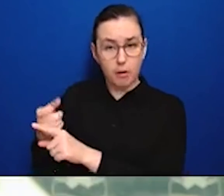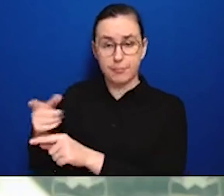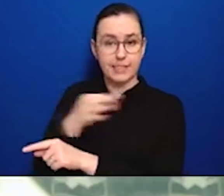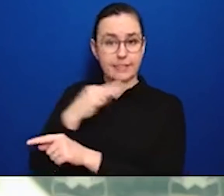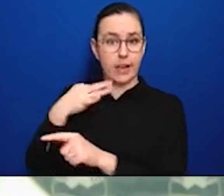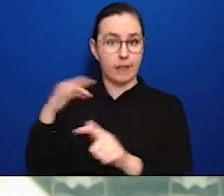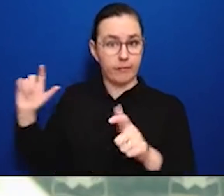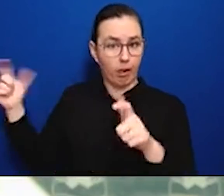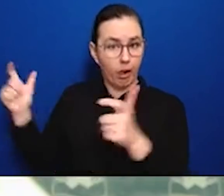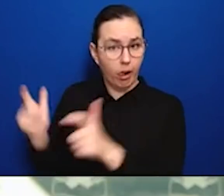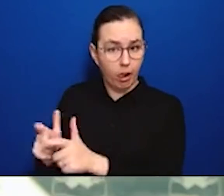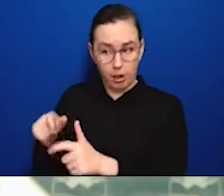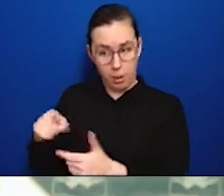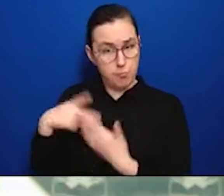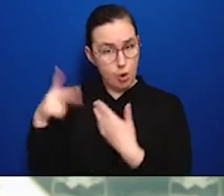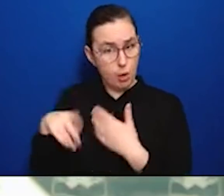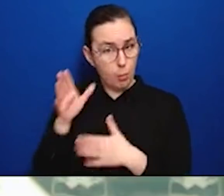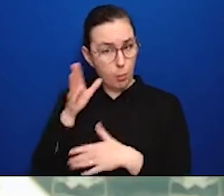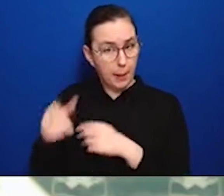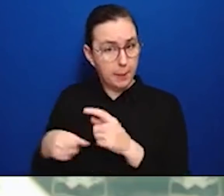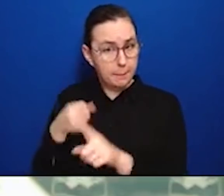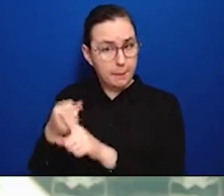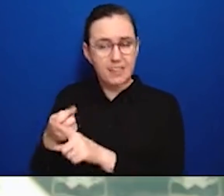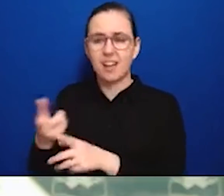level of people calling in sick?